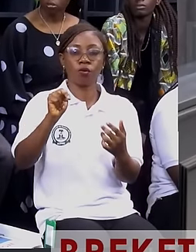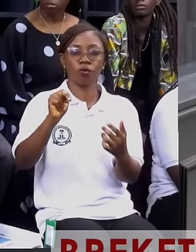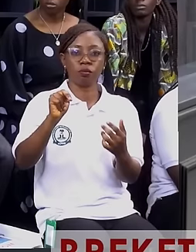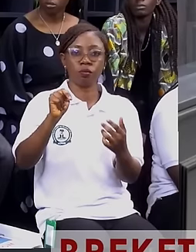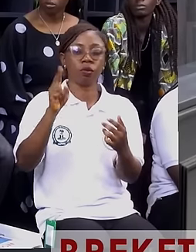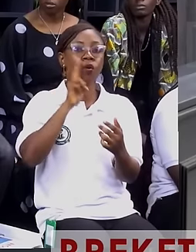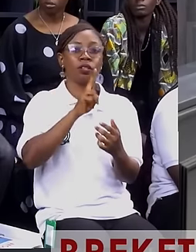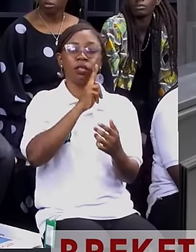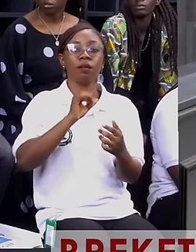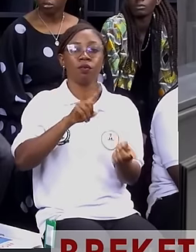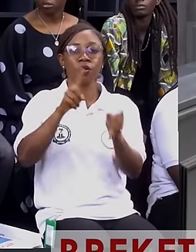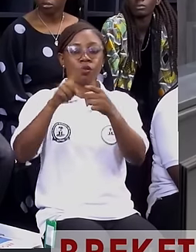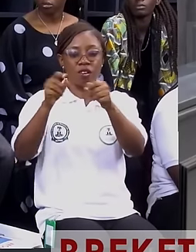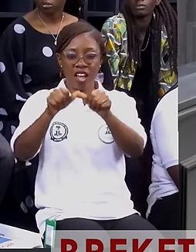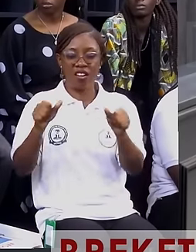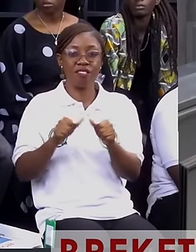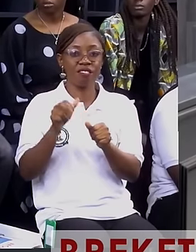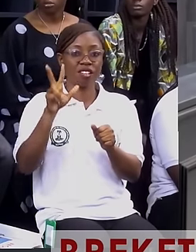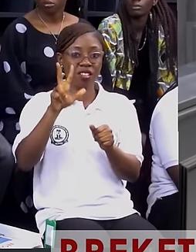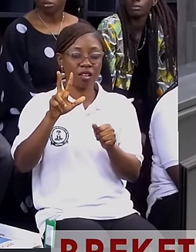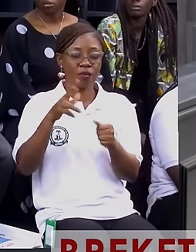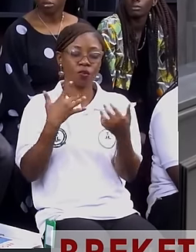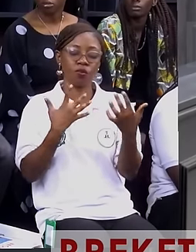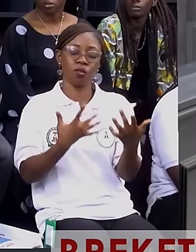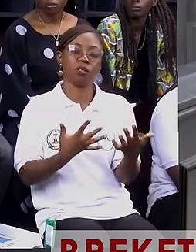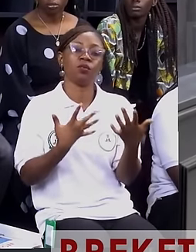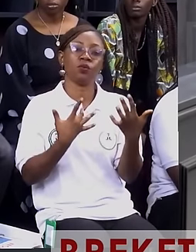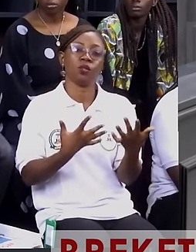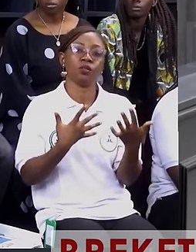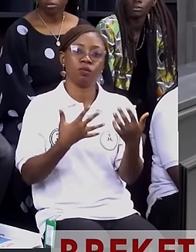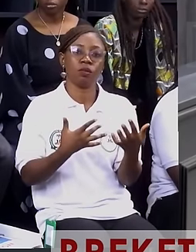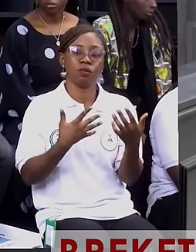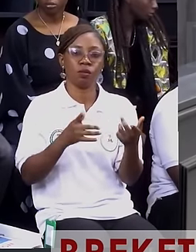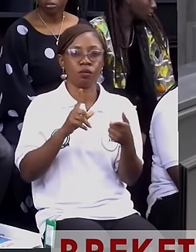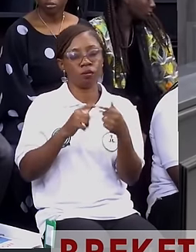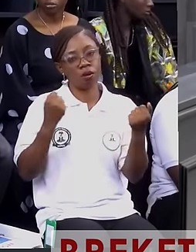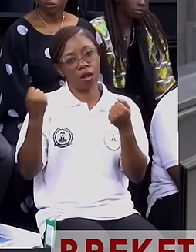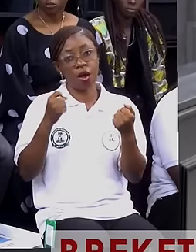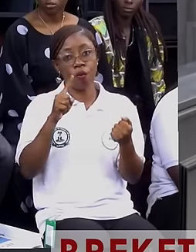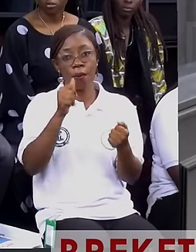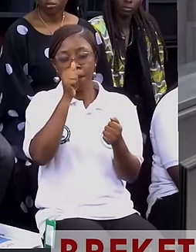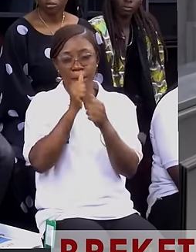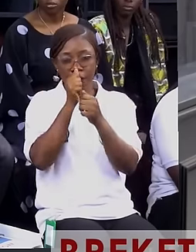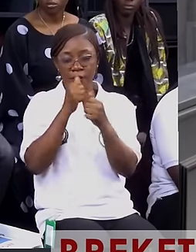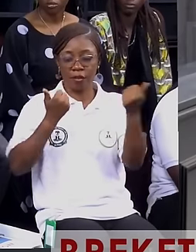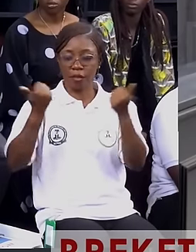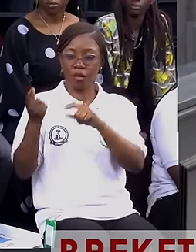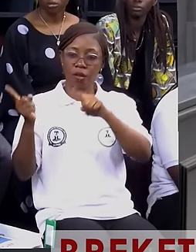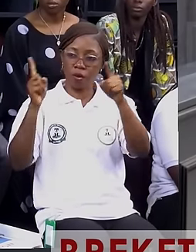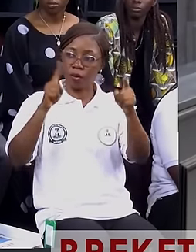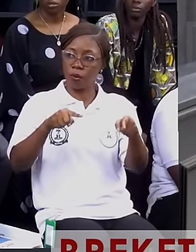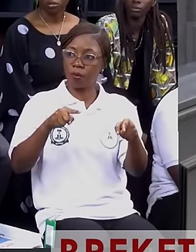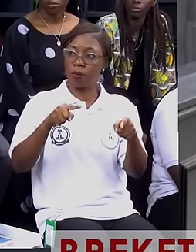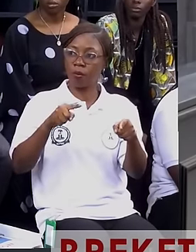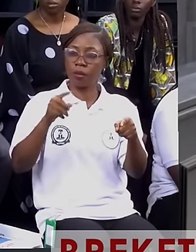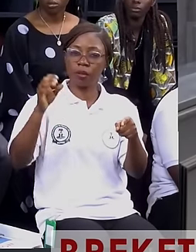I went to Area 3 Junction. So, as I was waiting, no vehicle comes. So, one private car now came. He now do hand like